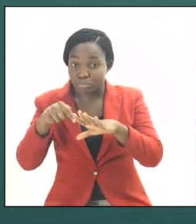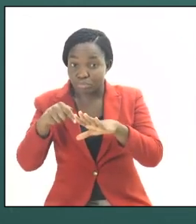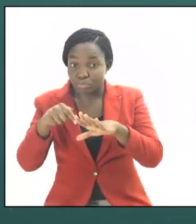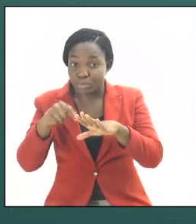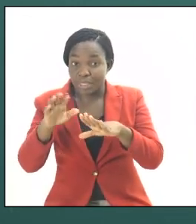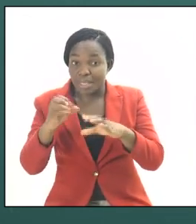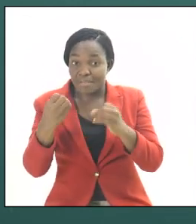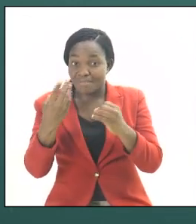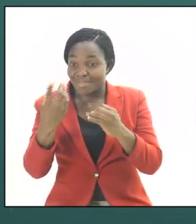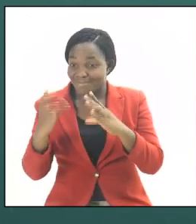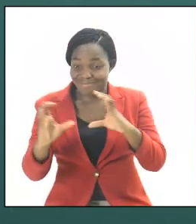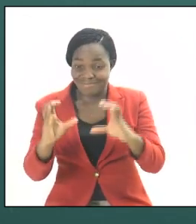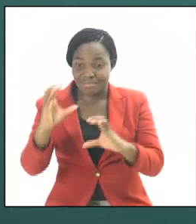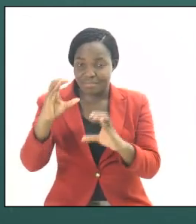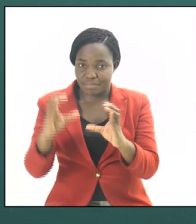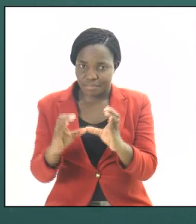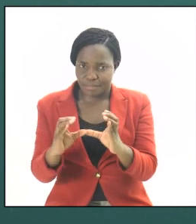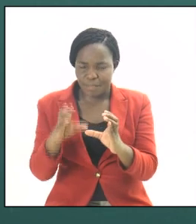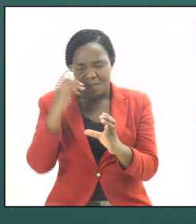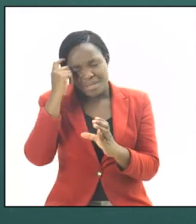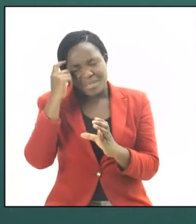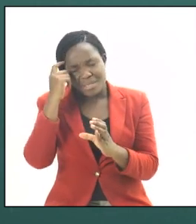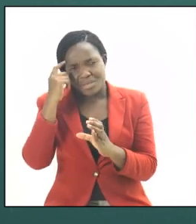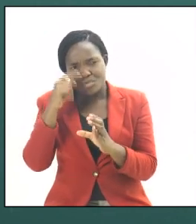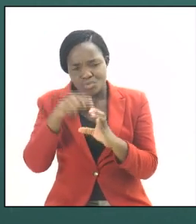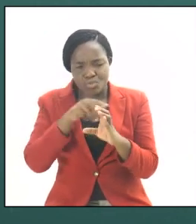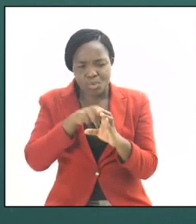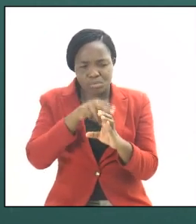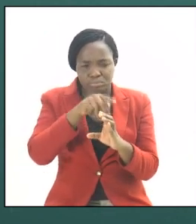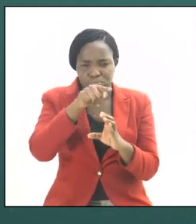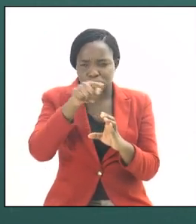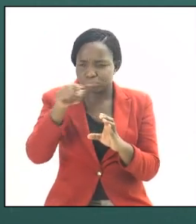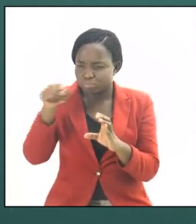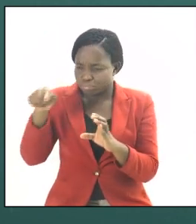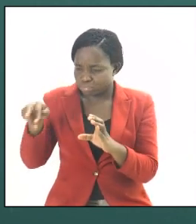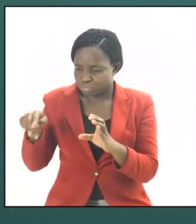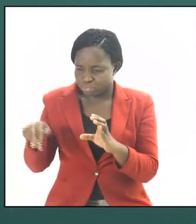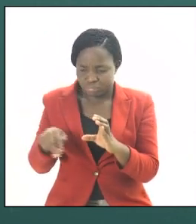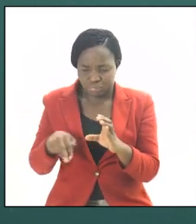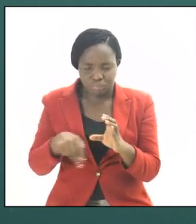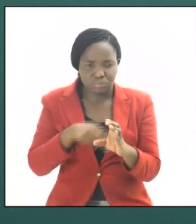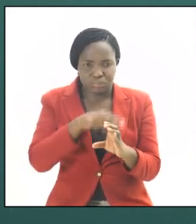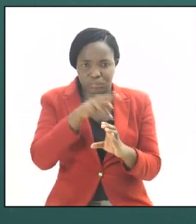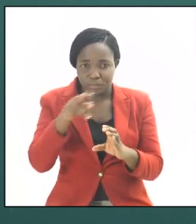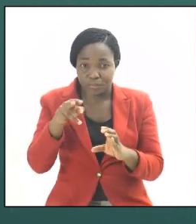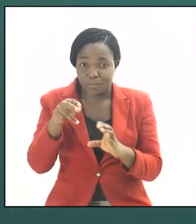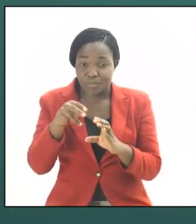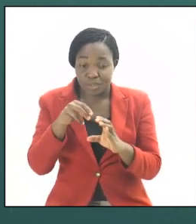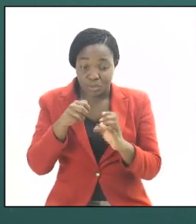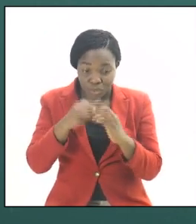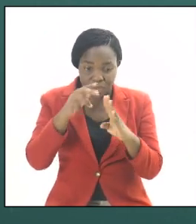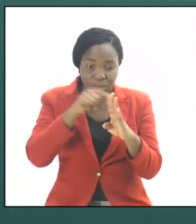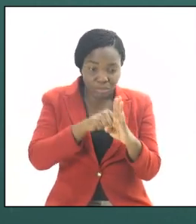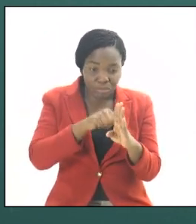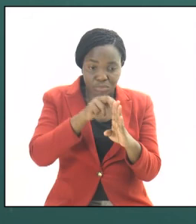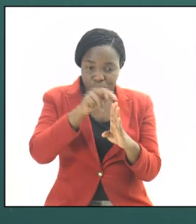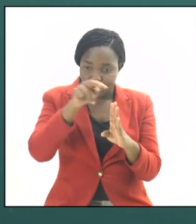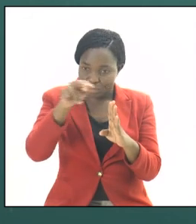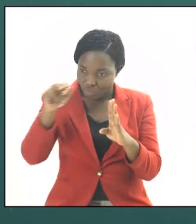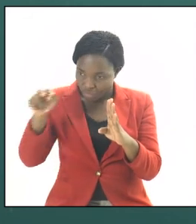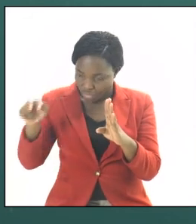one figure in it, imagine you are walking along the line until you reach the same place as where you